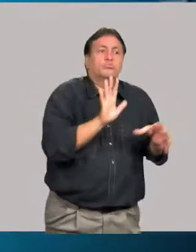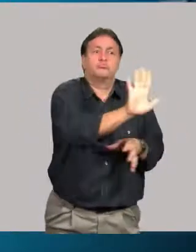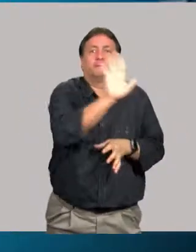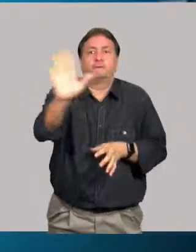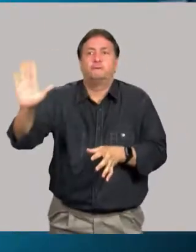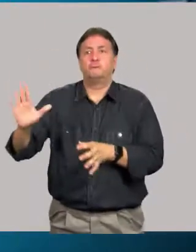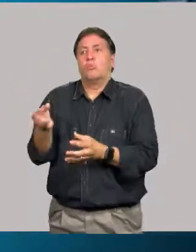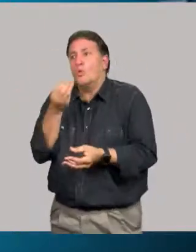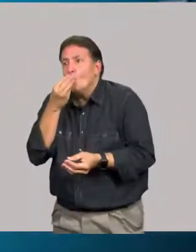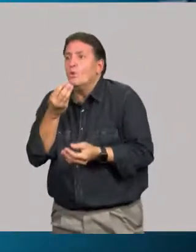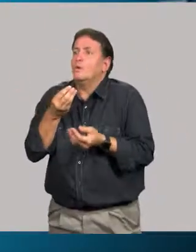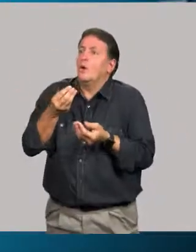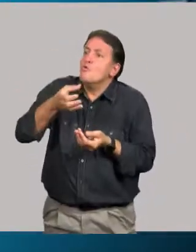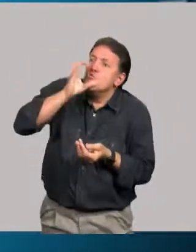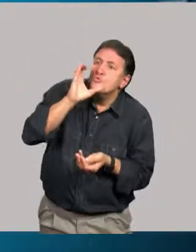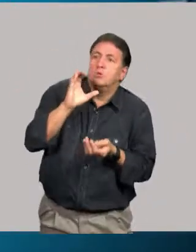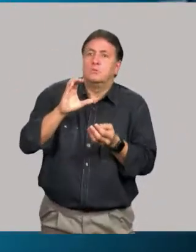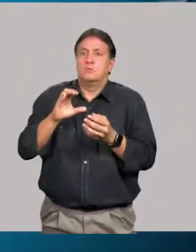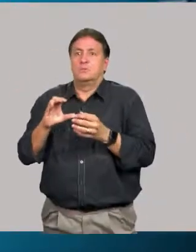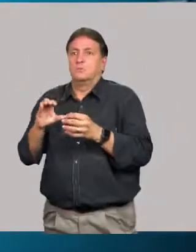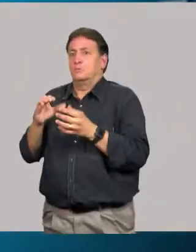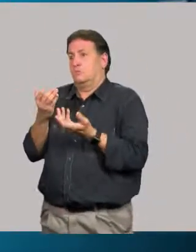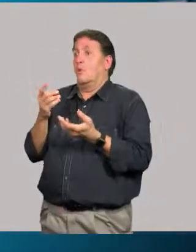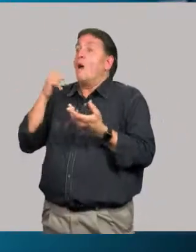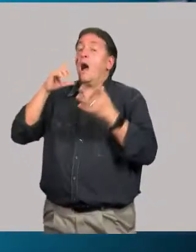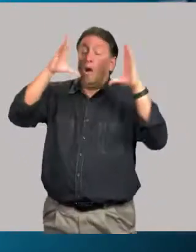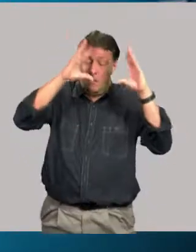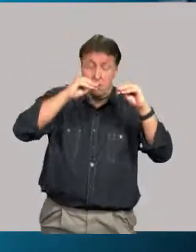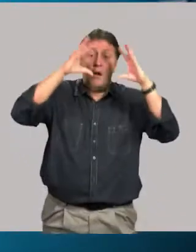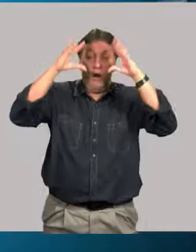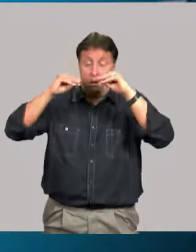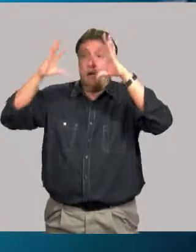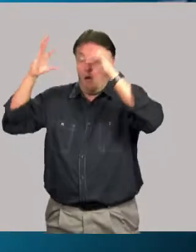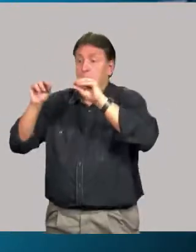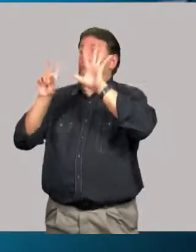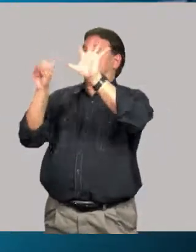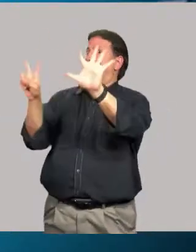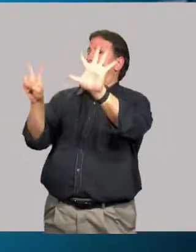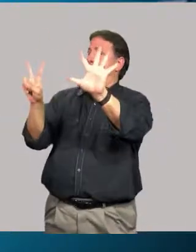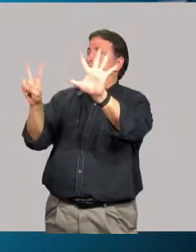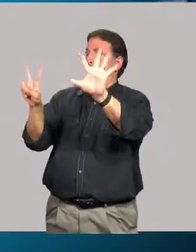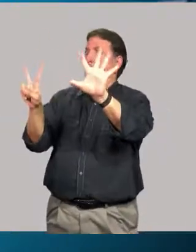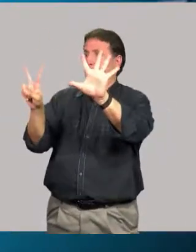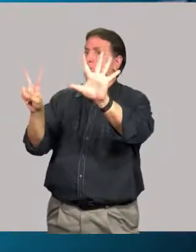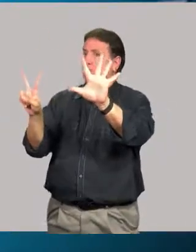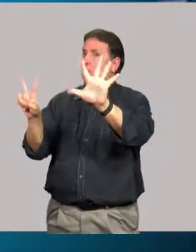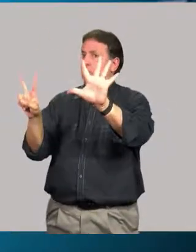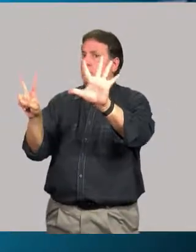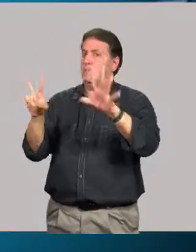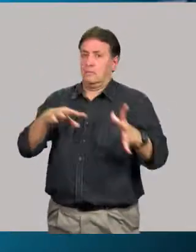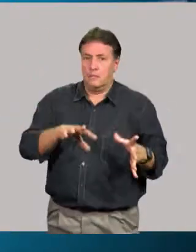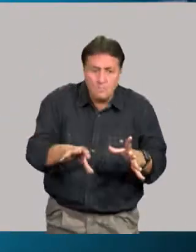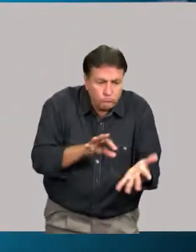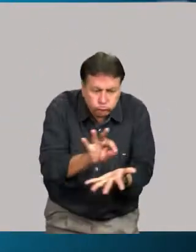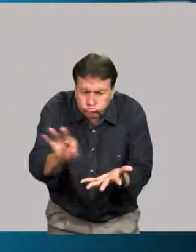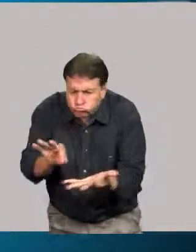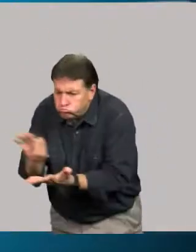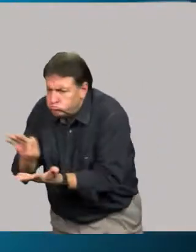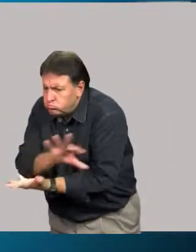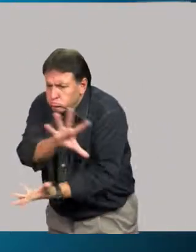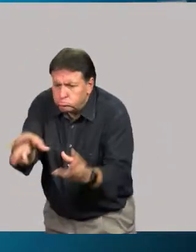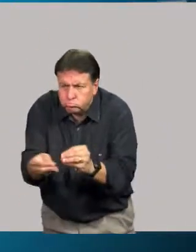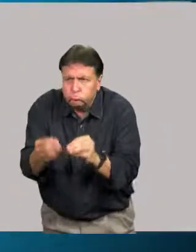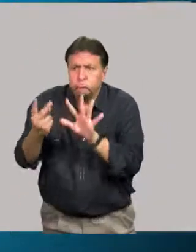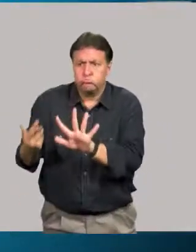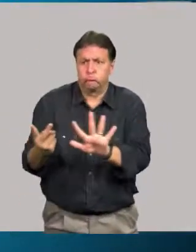It's best to have one kit for each member of your family. Your lives could depend on it. Each emergency